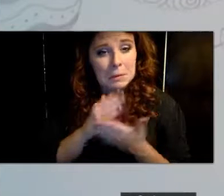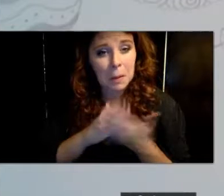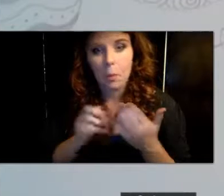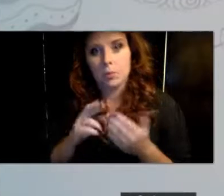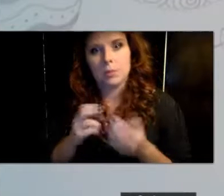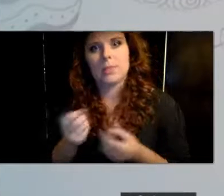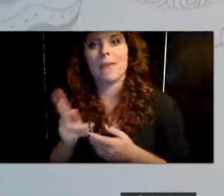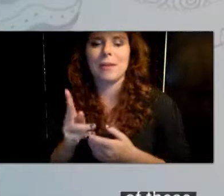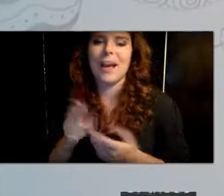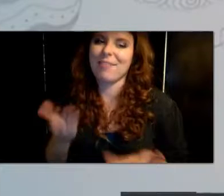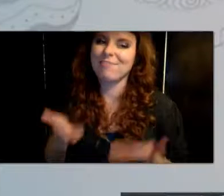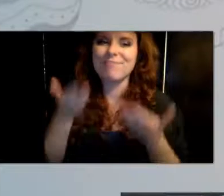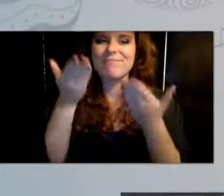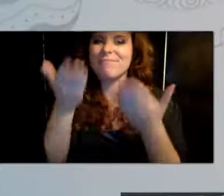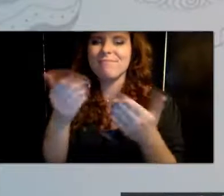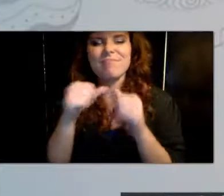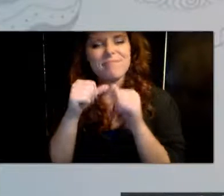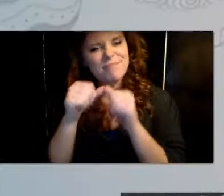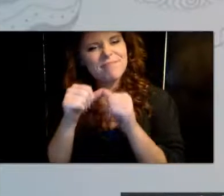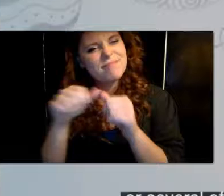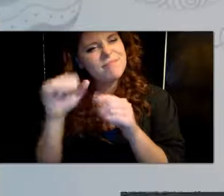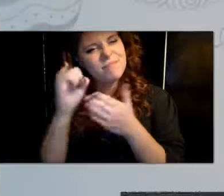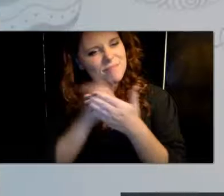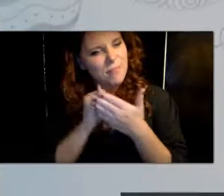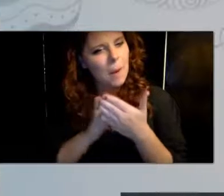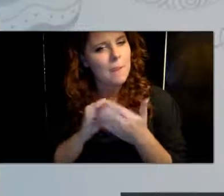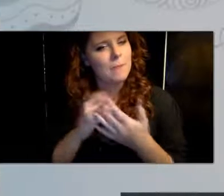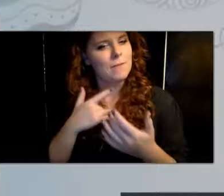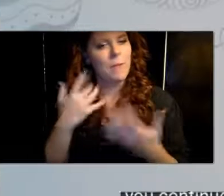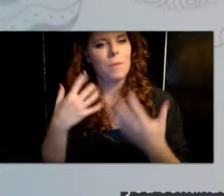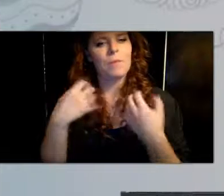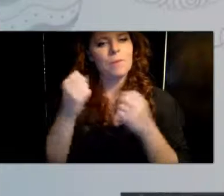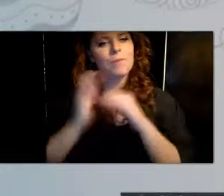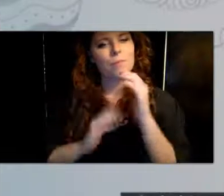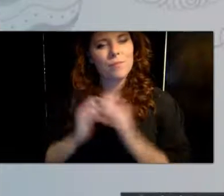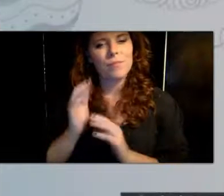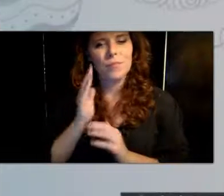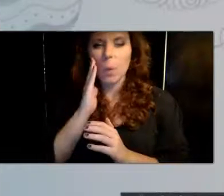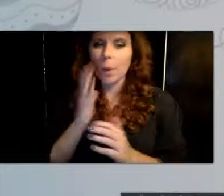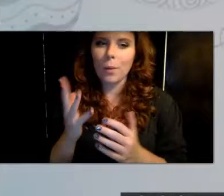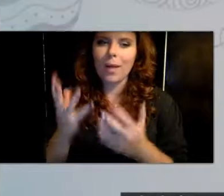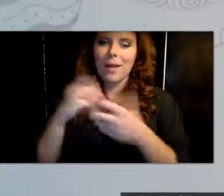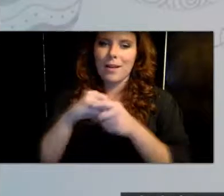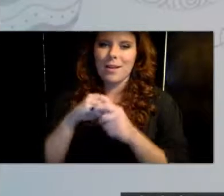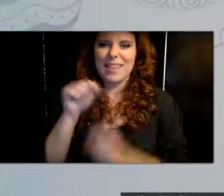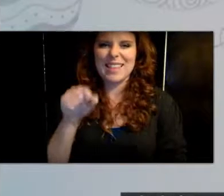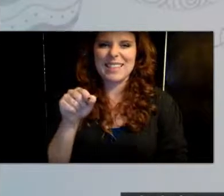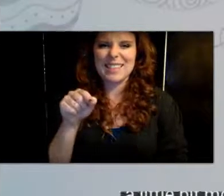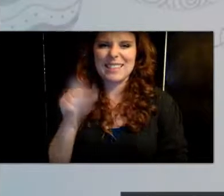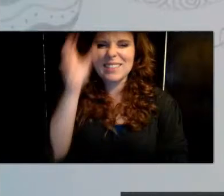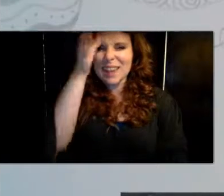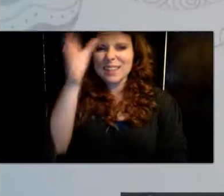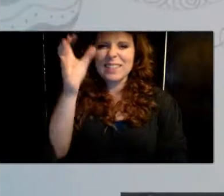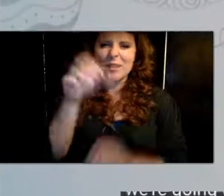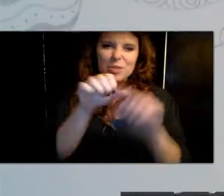several of them, I would suggest that you continue drawing them until you get a little bit more comfortable. We're going to add on to this concept